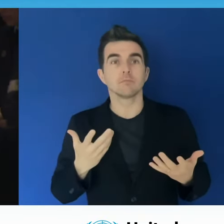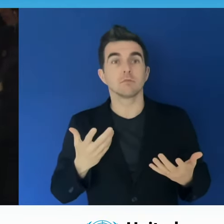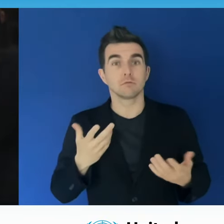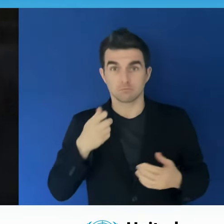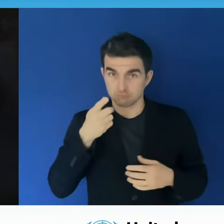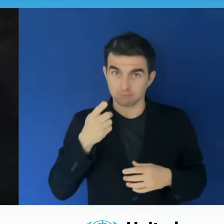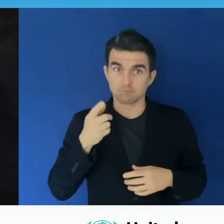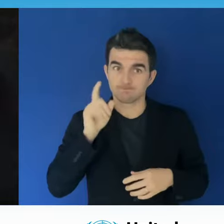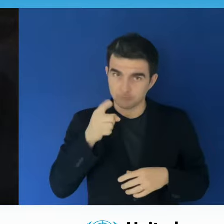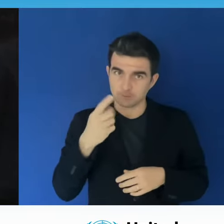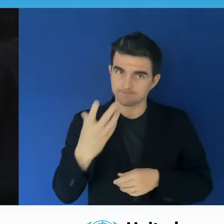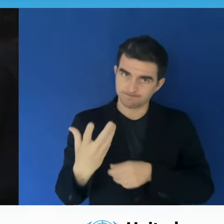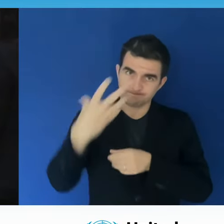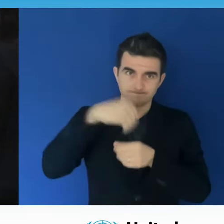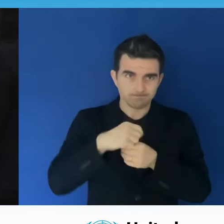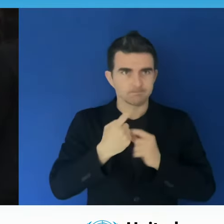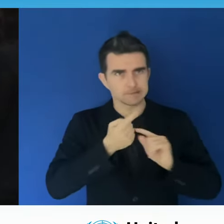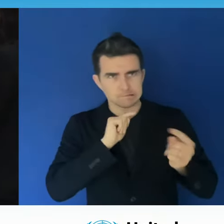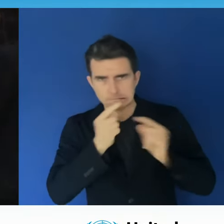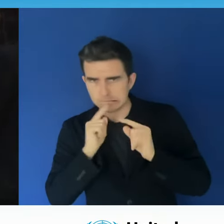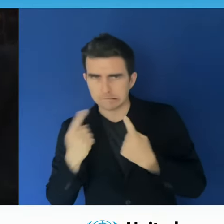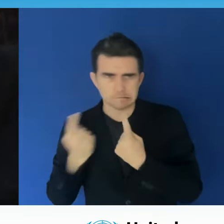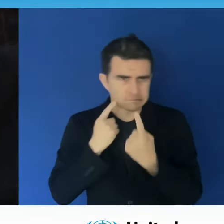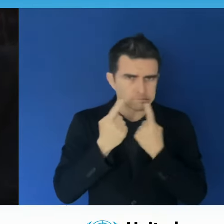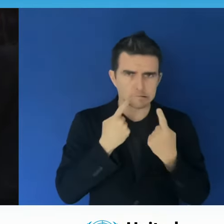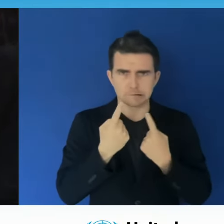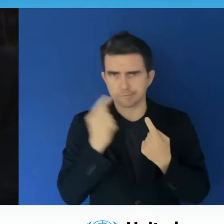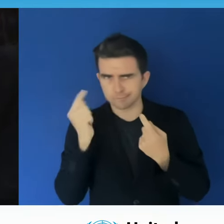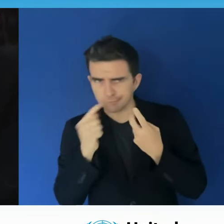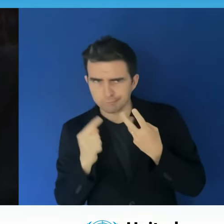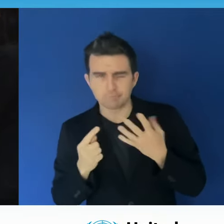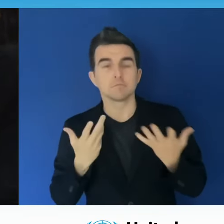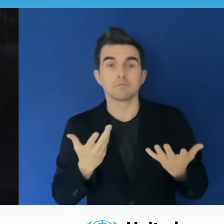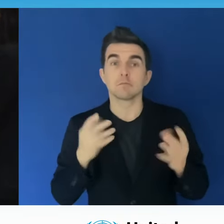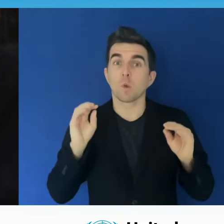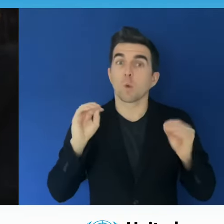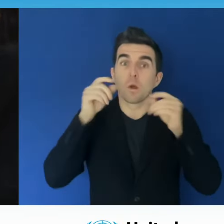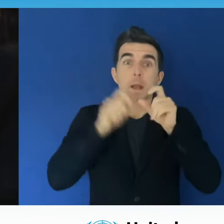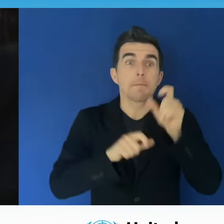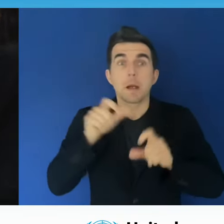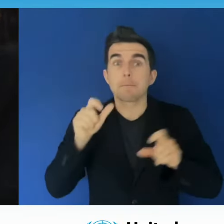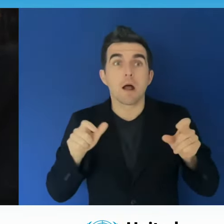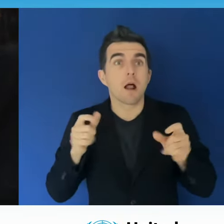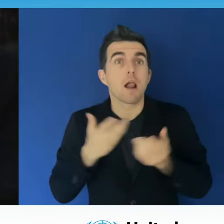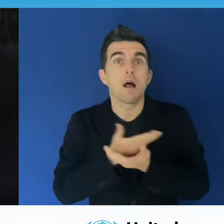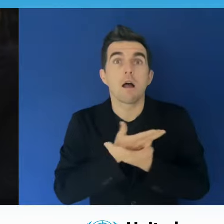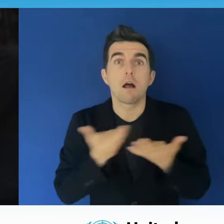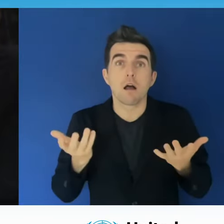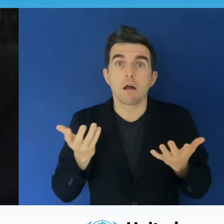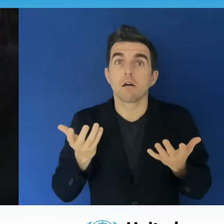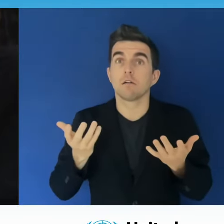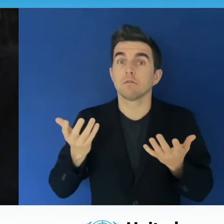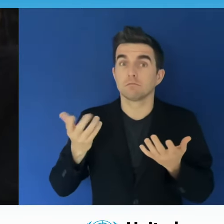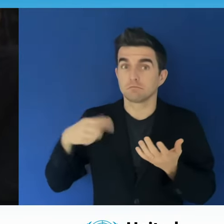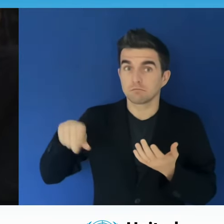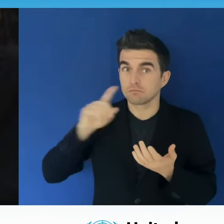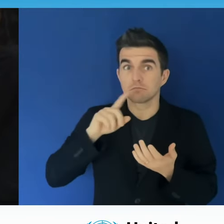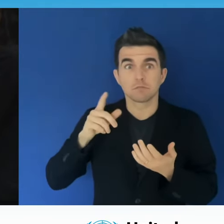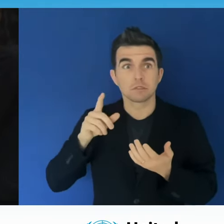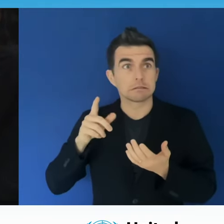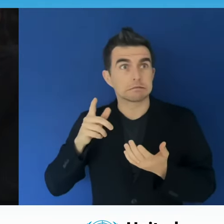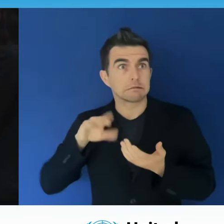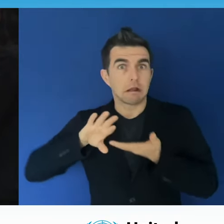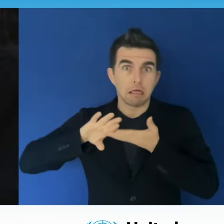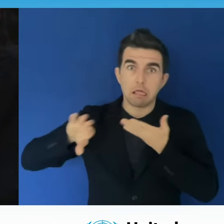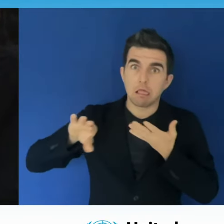and unrepresented groups, are facing multiple challenges, And women and girls are also more